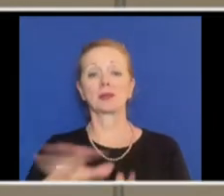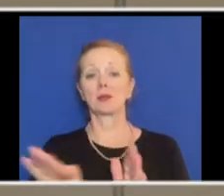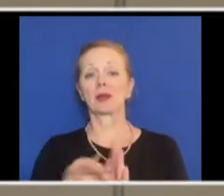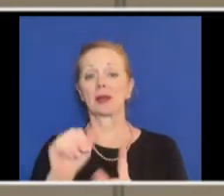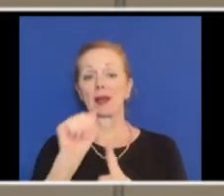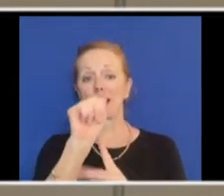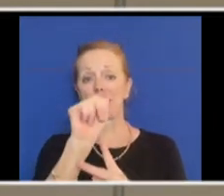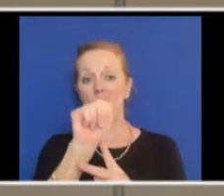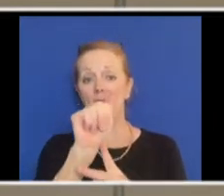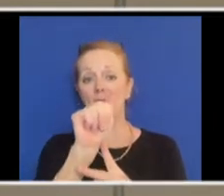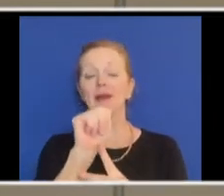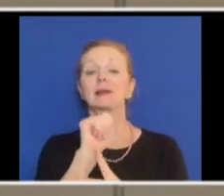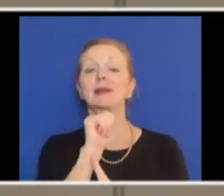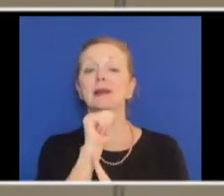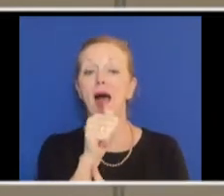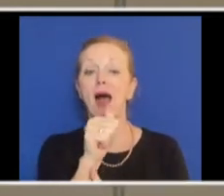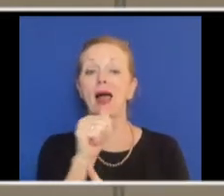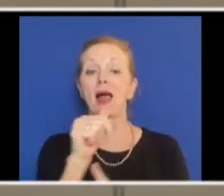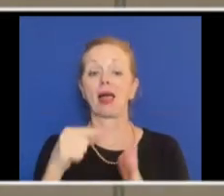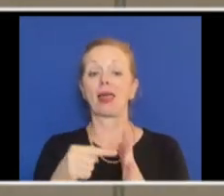this petition